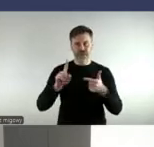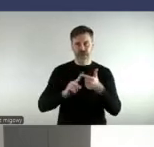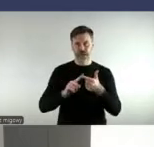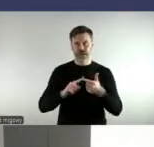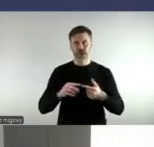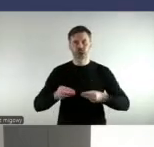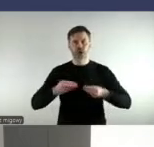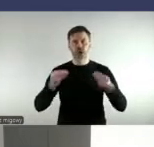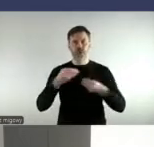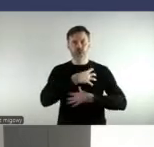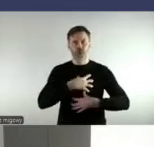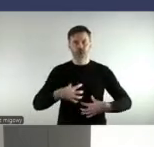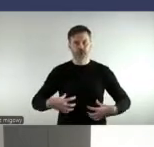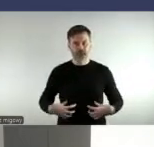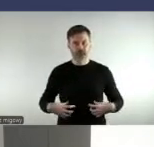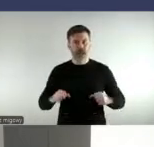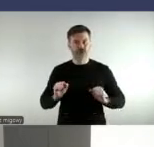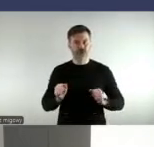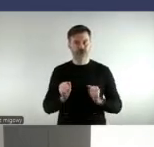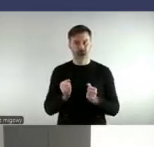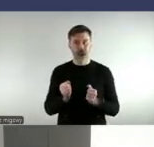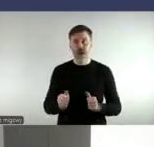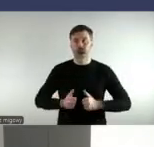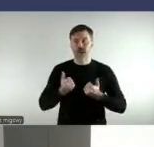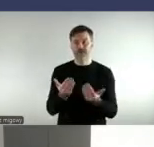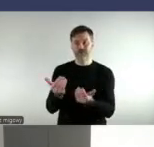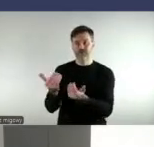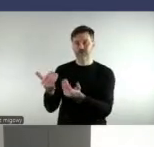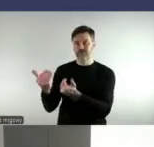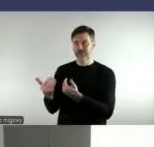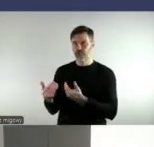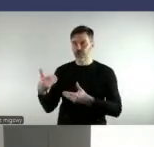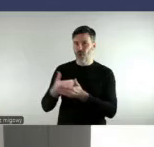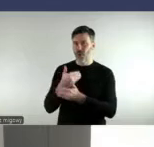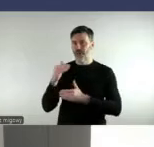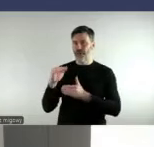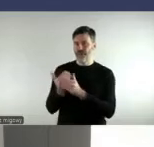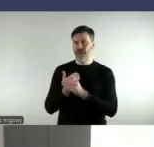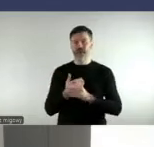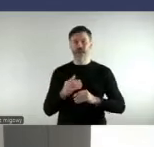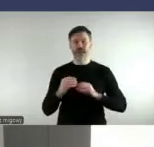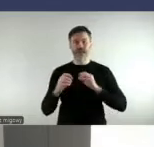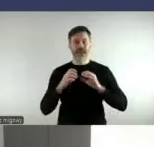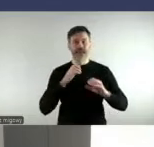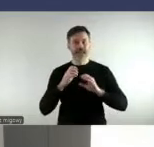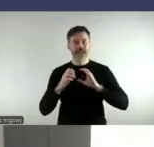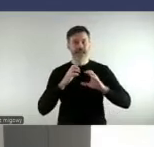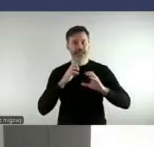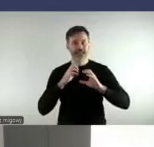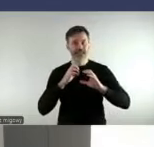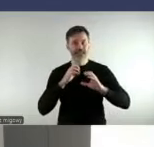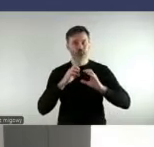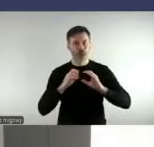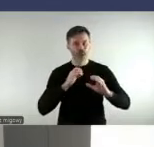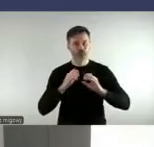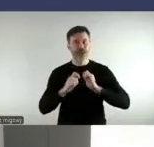planning, development, economic development, and shared activities to attract investors, transfer new technologies,